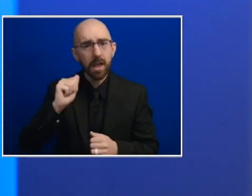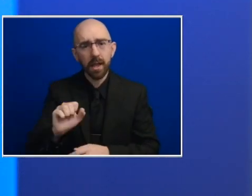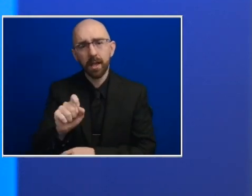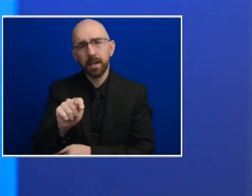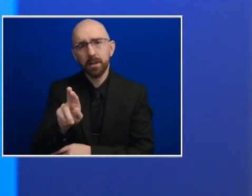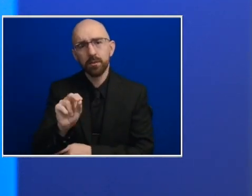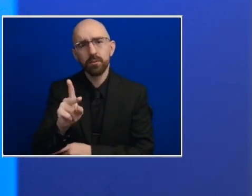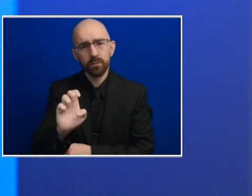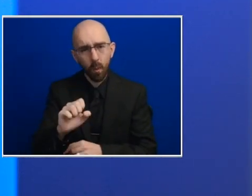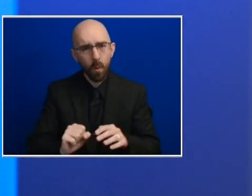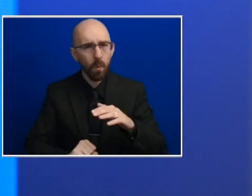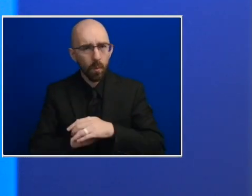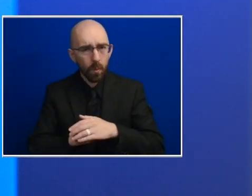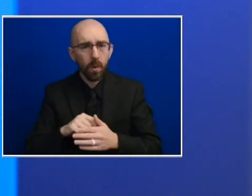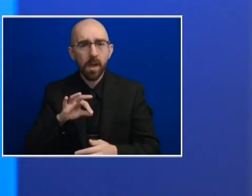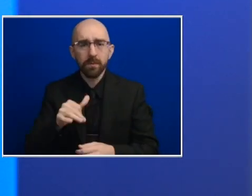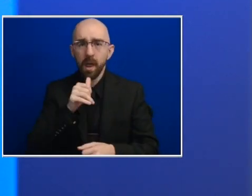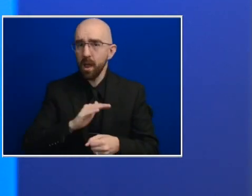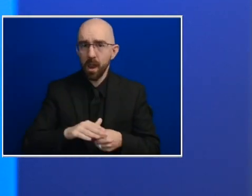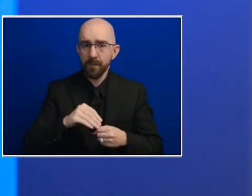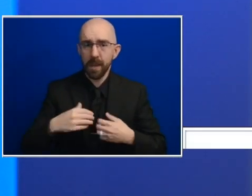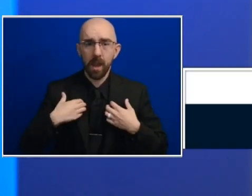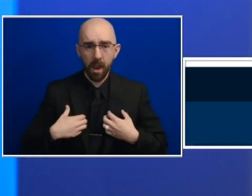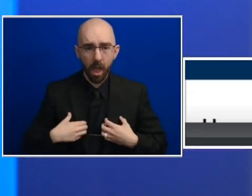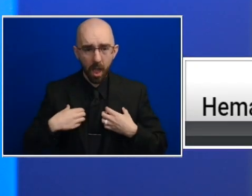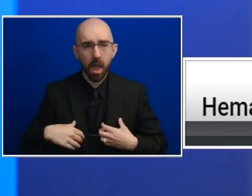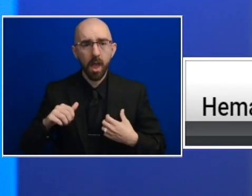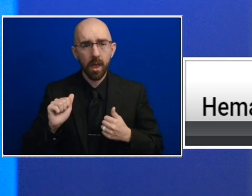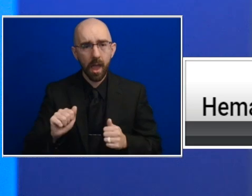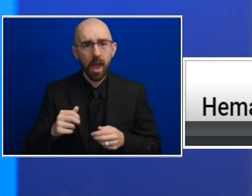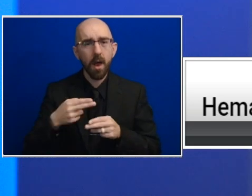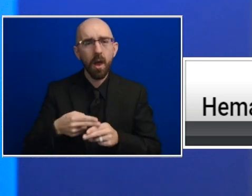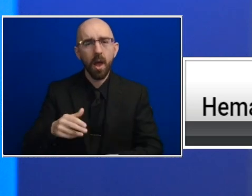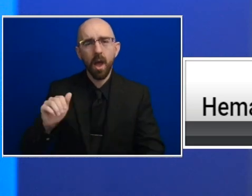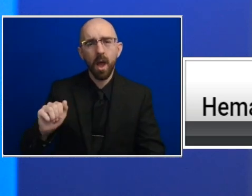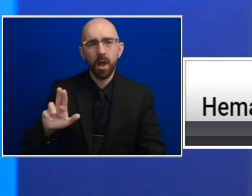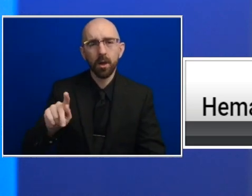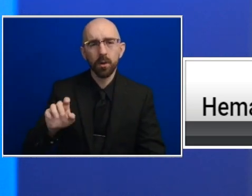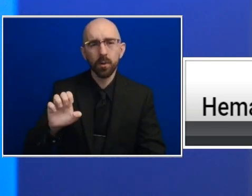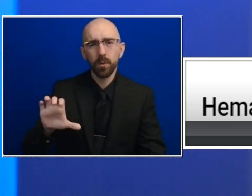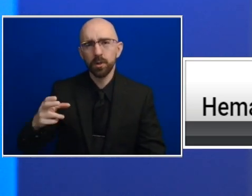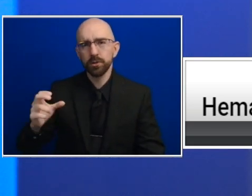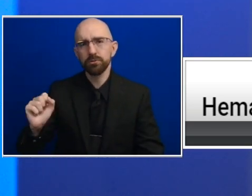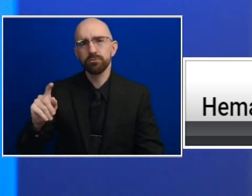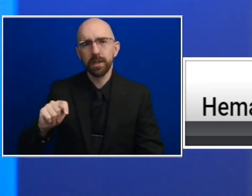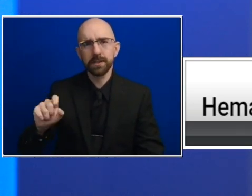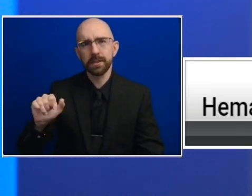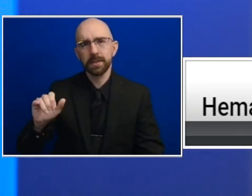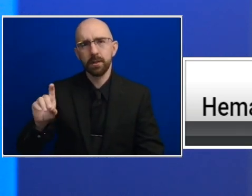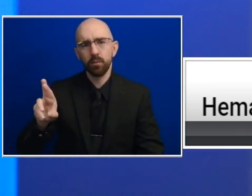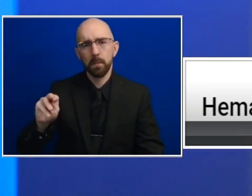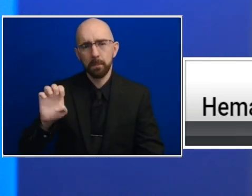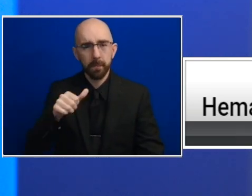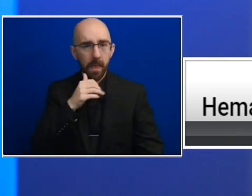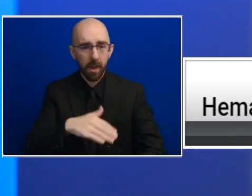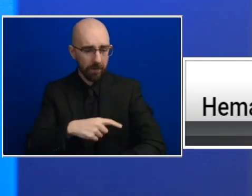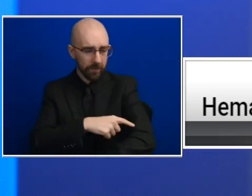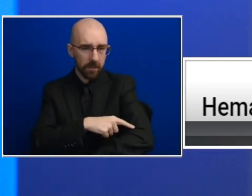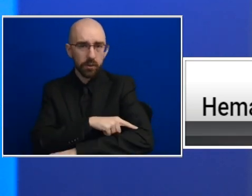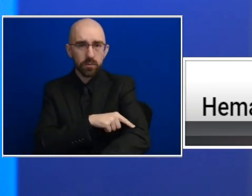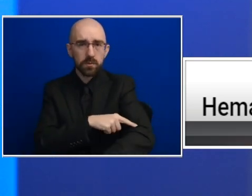not getting enough blood in your lungs, you can get something called acute chest syndrome. Not enough blood in your joints, you get